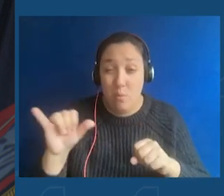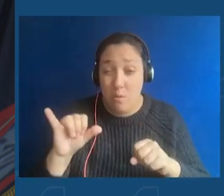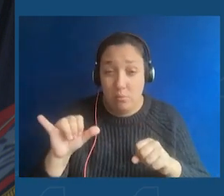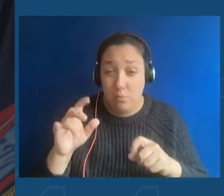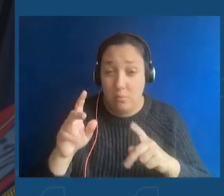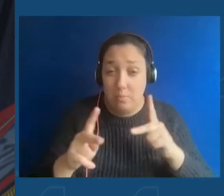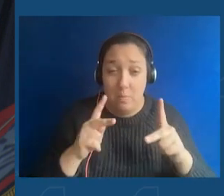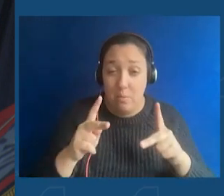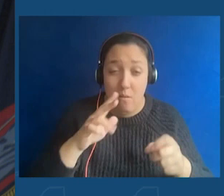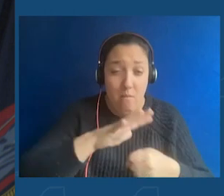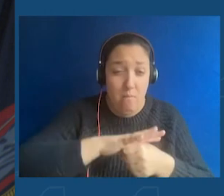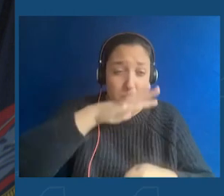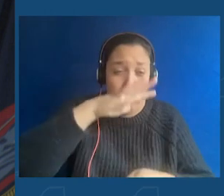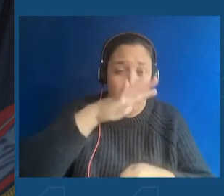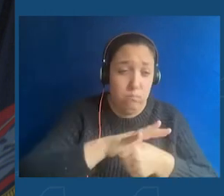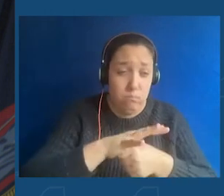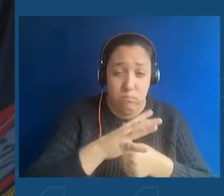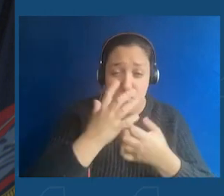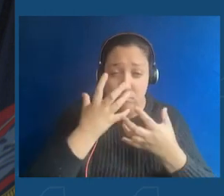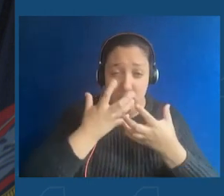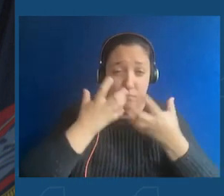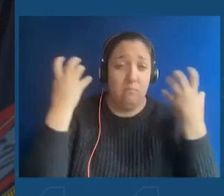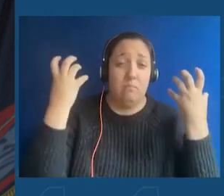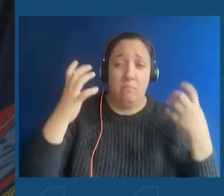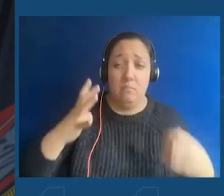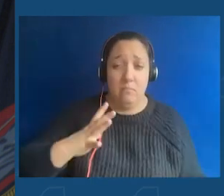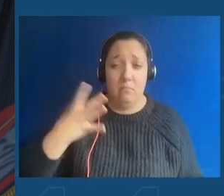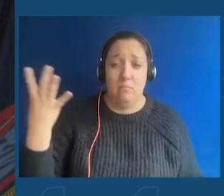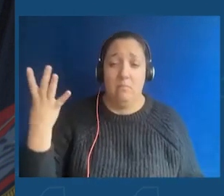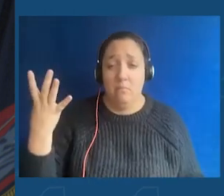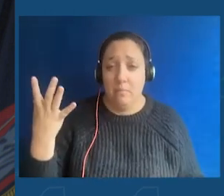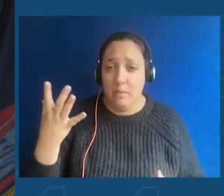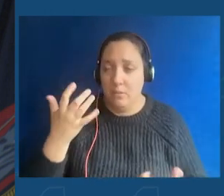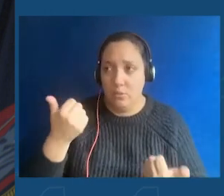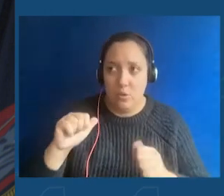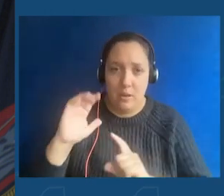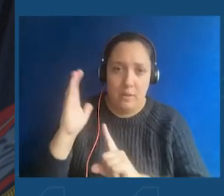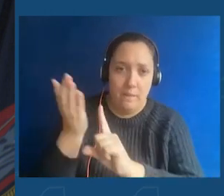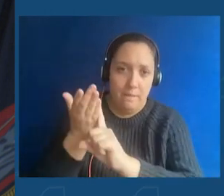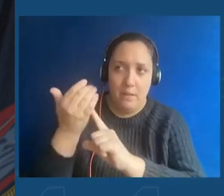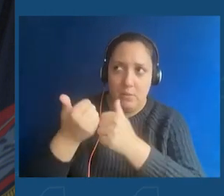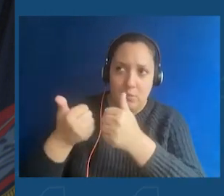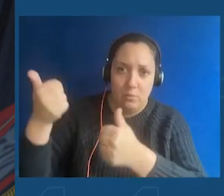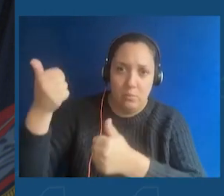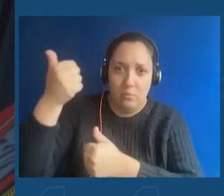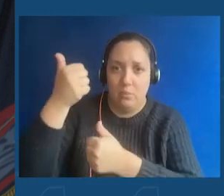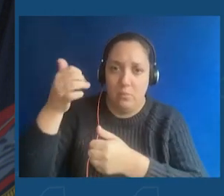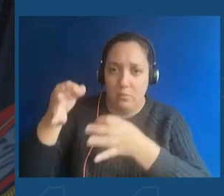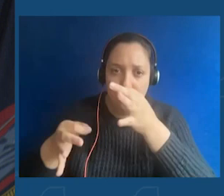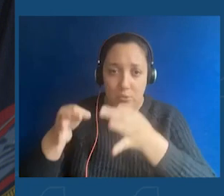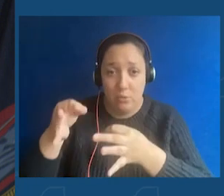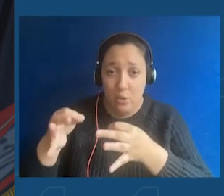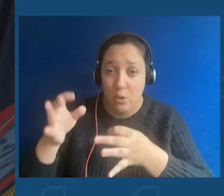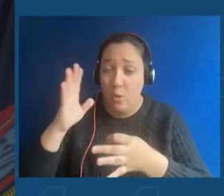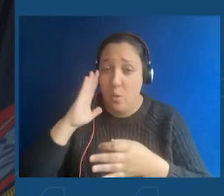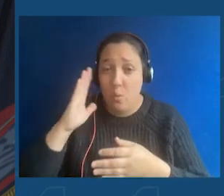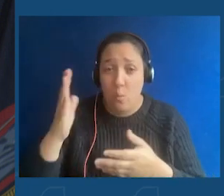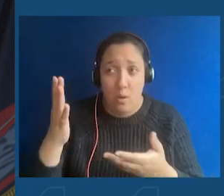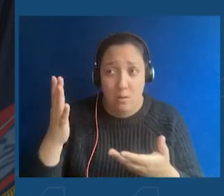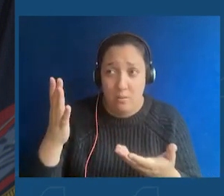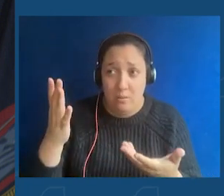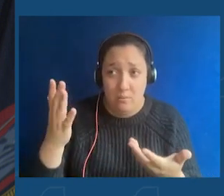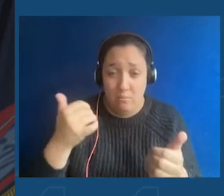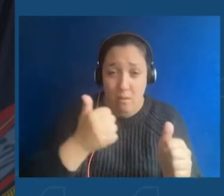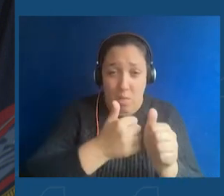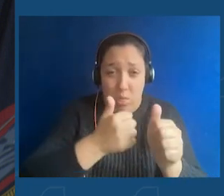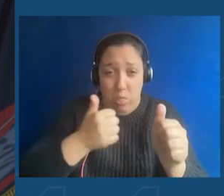with this leak would convince the Supreme Court justices that what they would be doing would be setting back something we've always